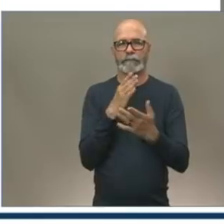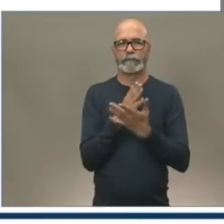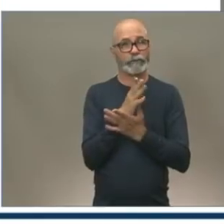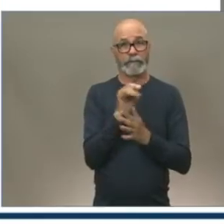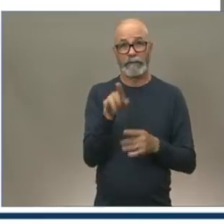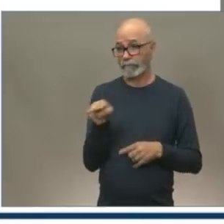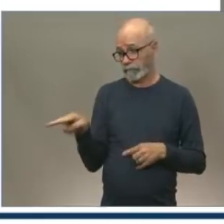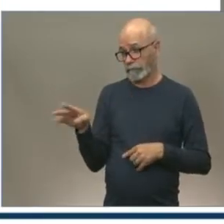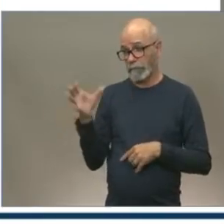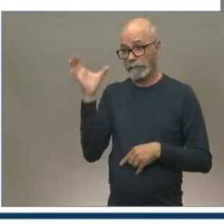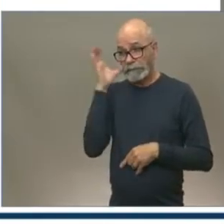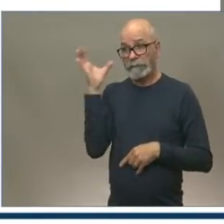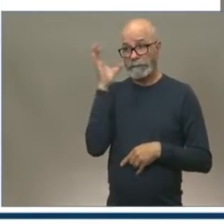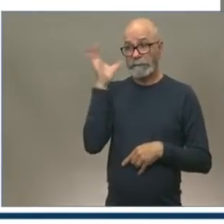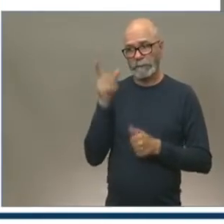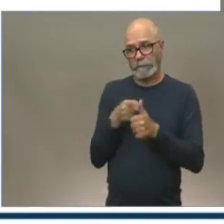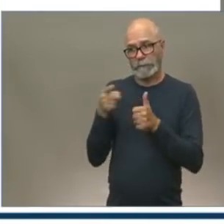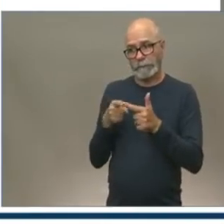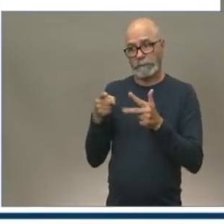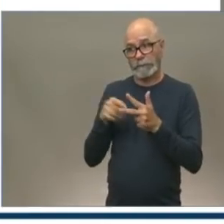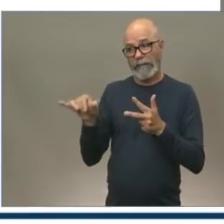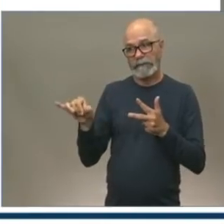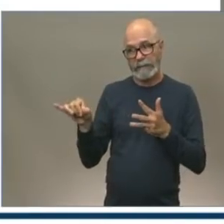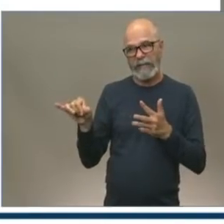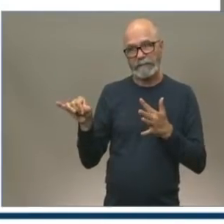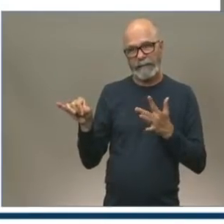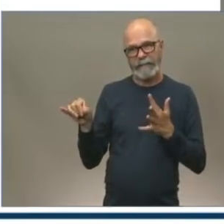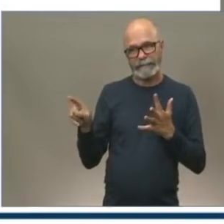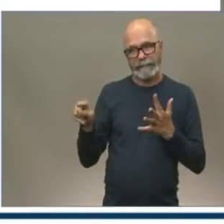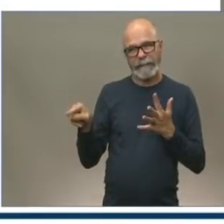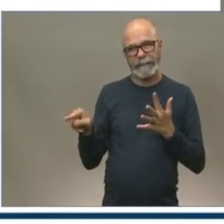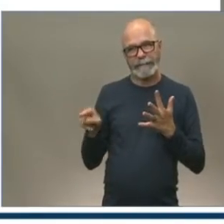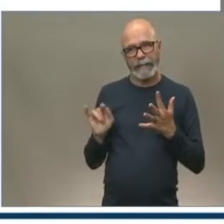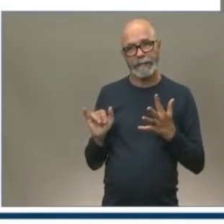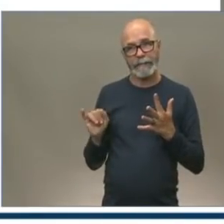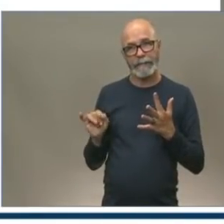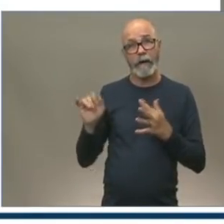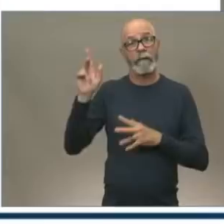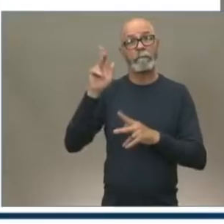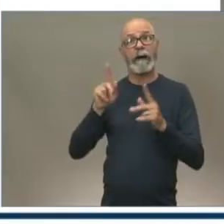as required, but we're also asking Nova Scotians to help.